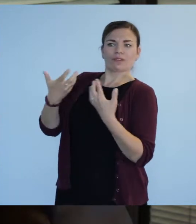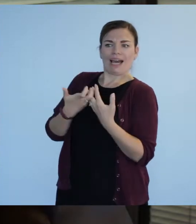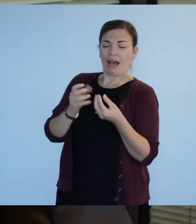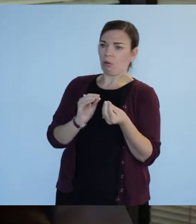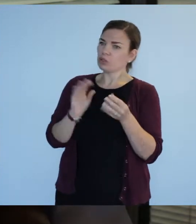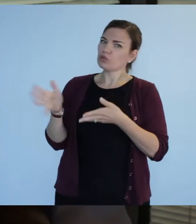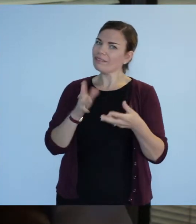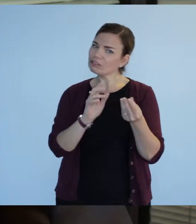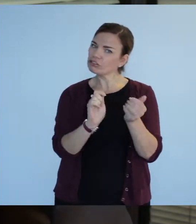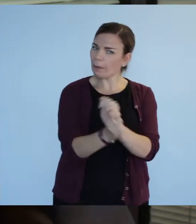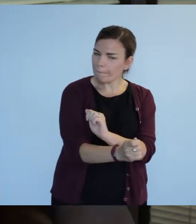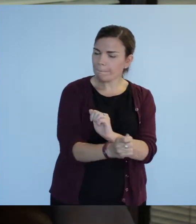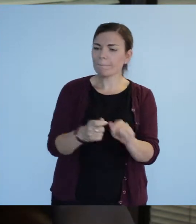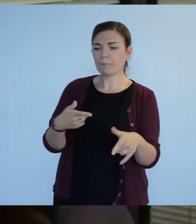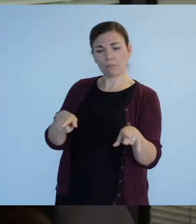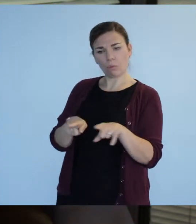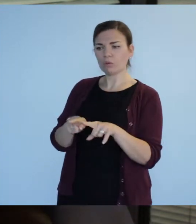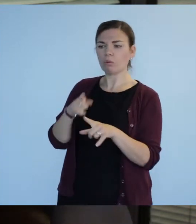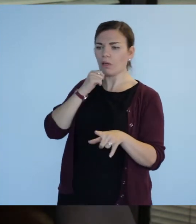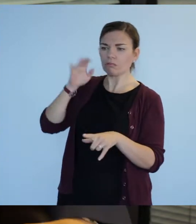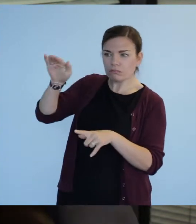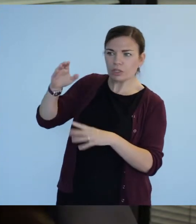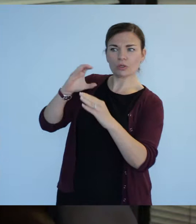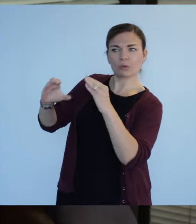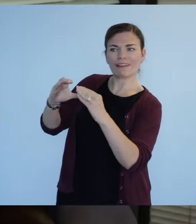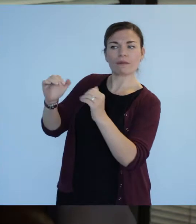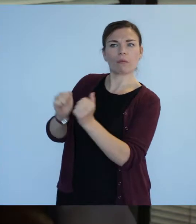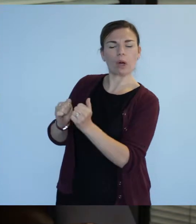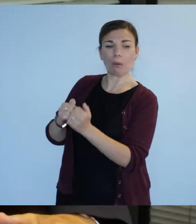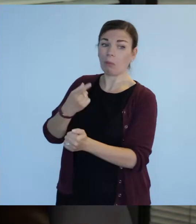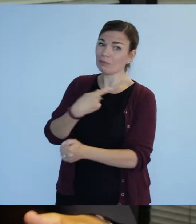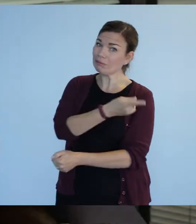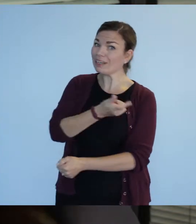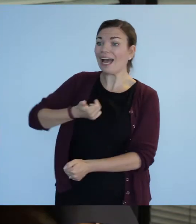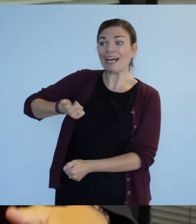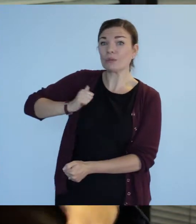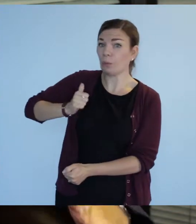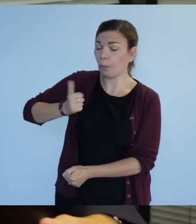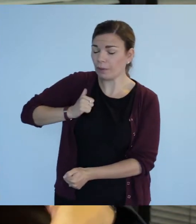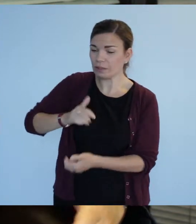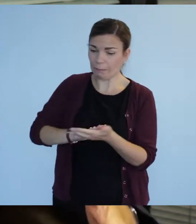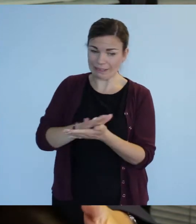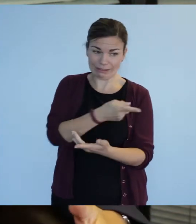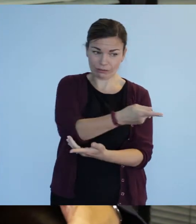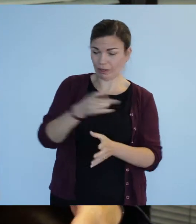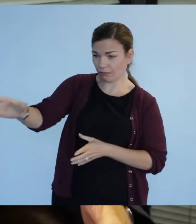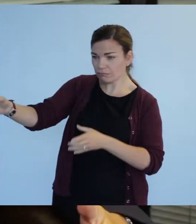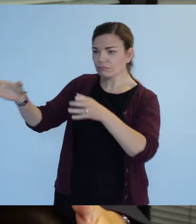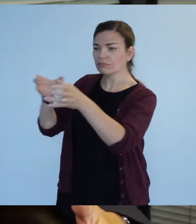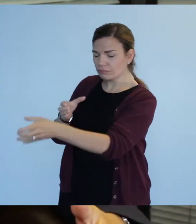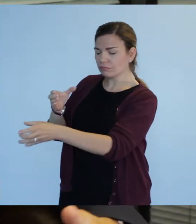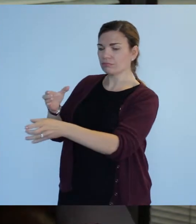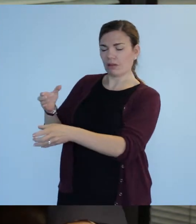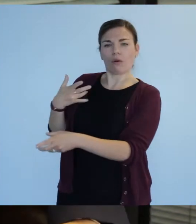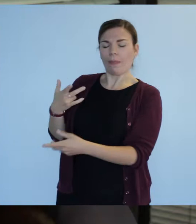even communicate with people for booked appointments, because we do make assumptions. So walking in the shoes of those who are experiencing and